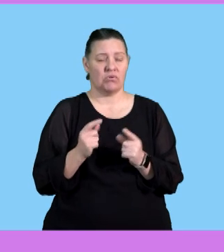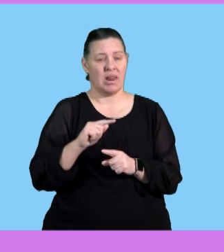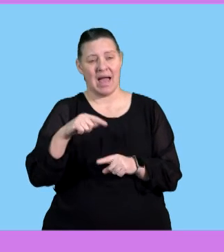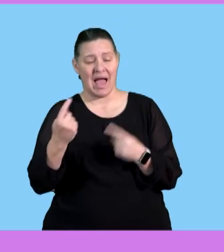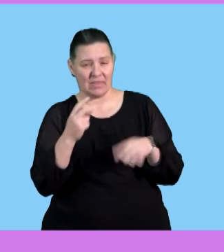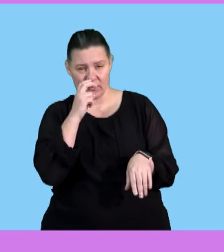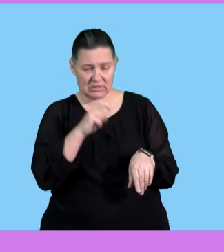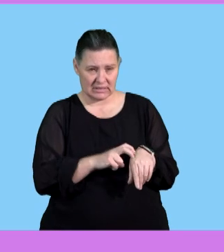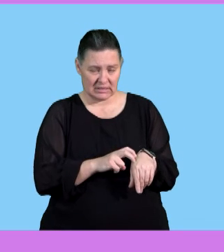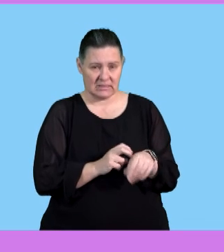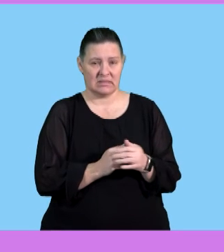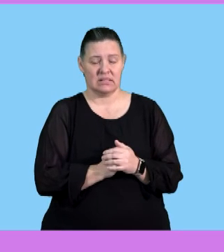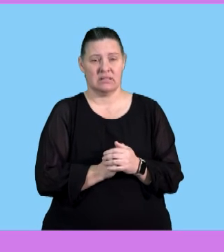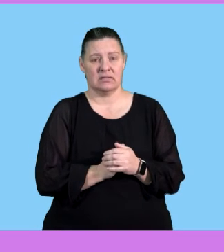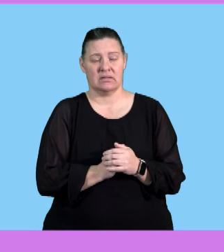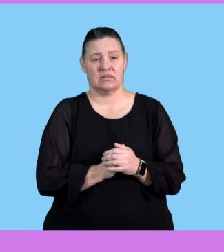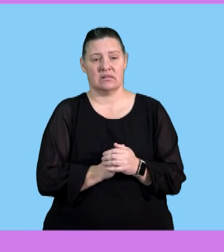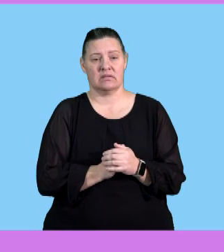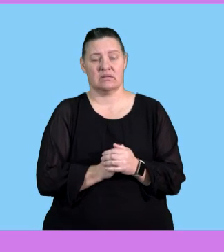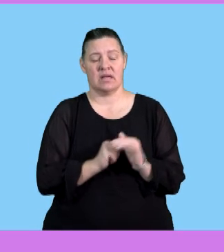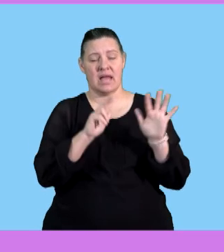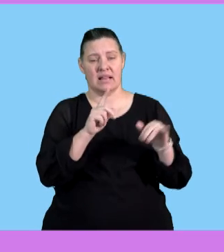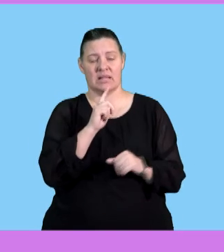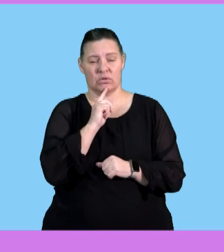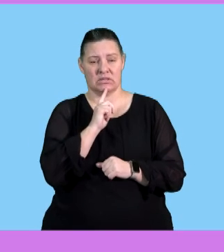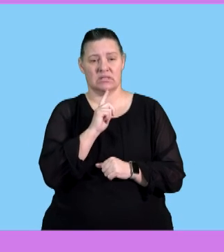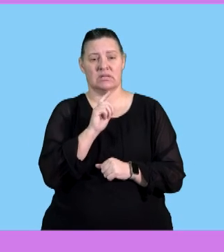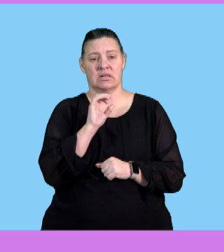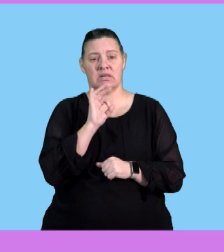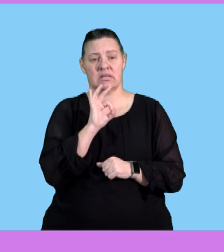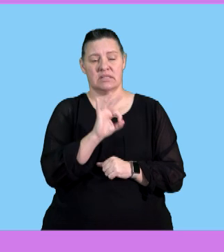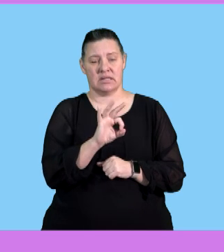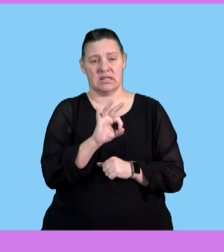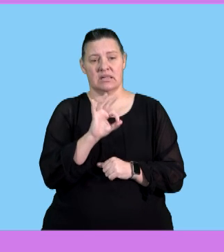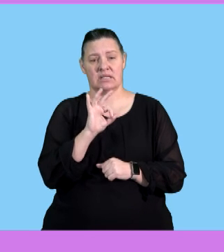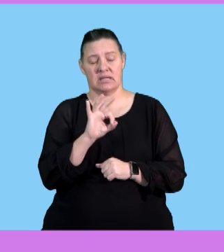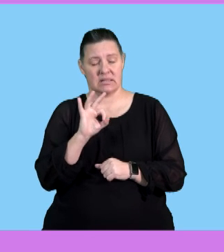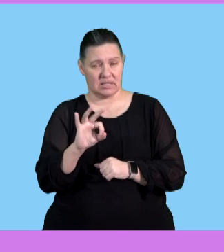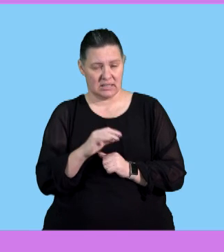500. Materials and other necessities is now